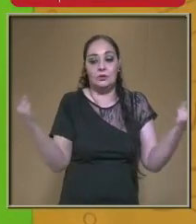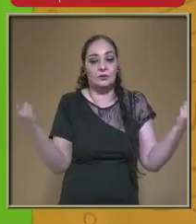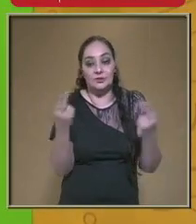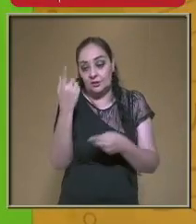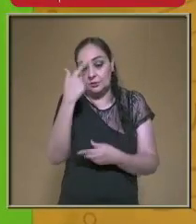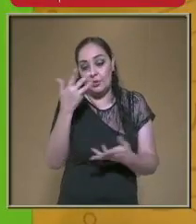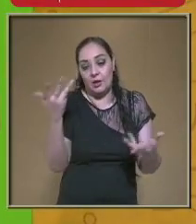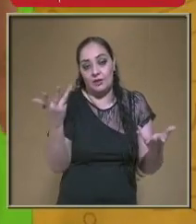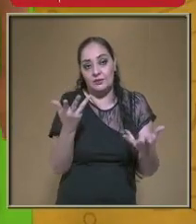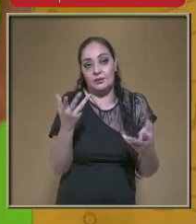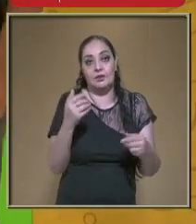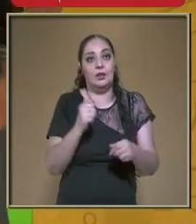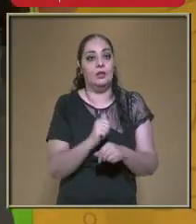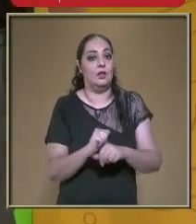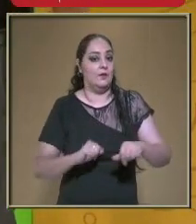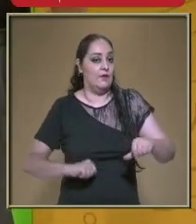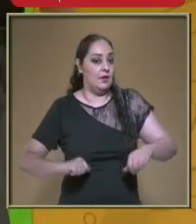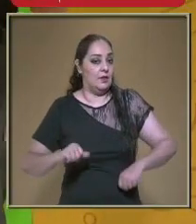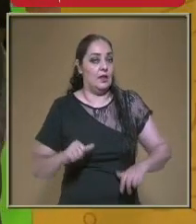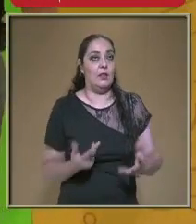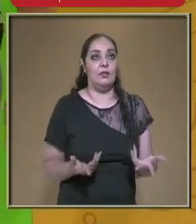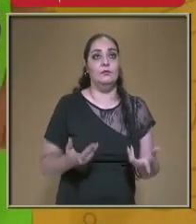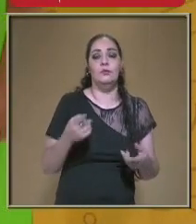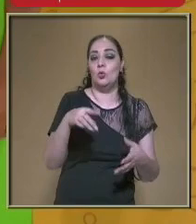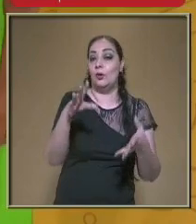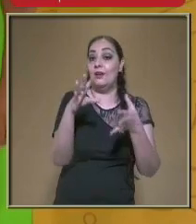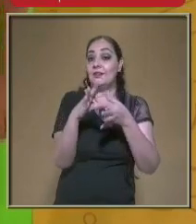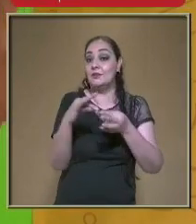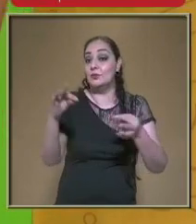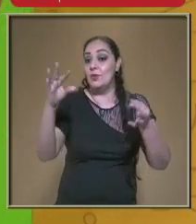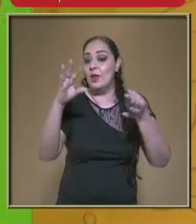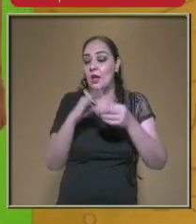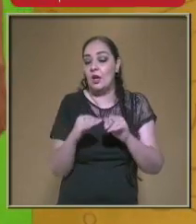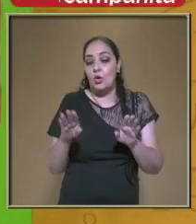practice. Describe the process.